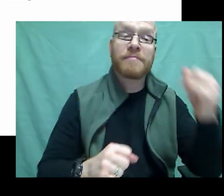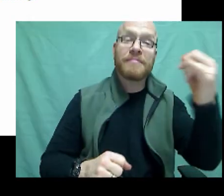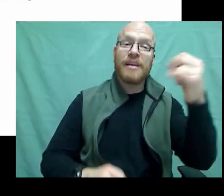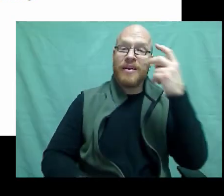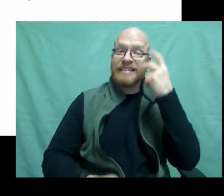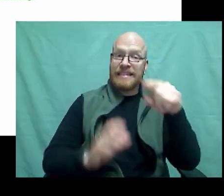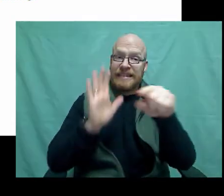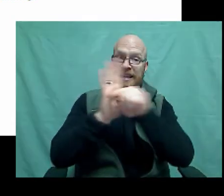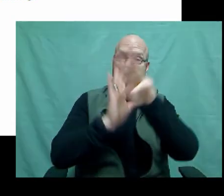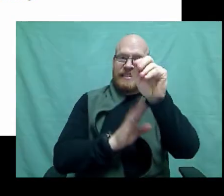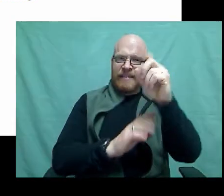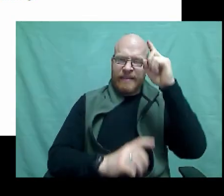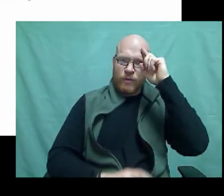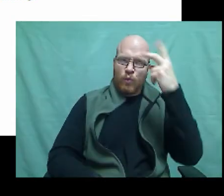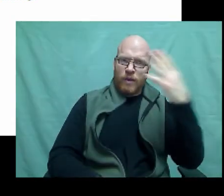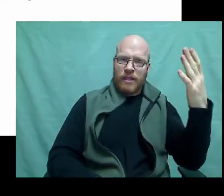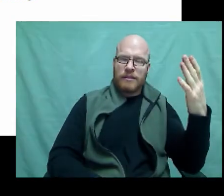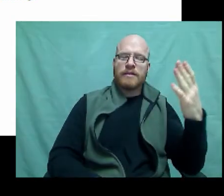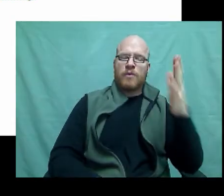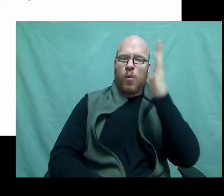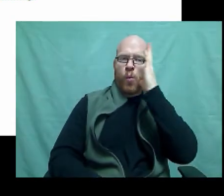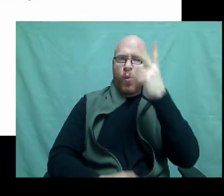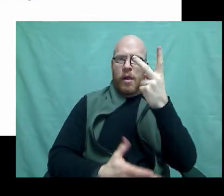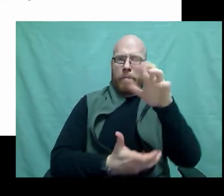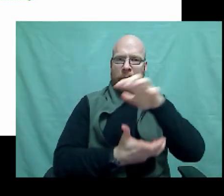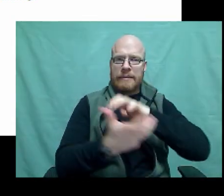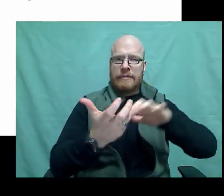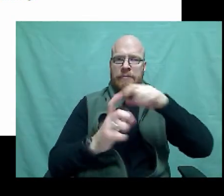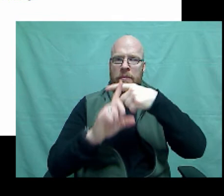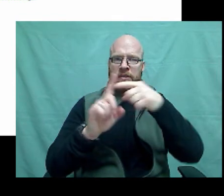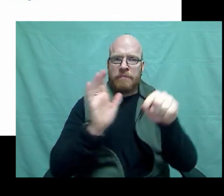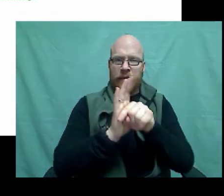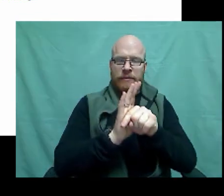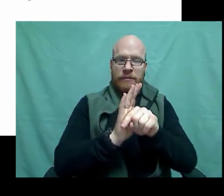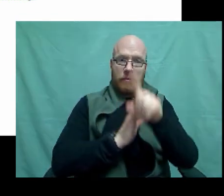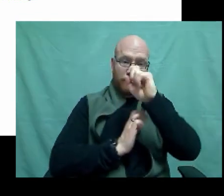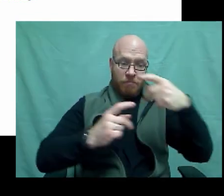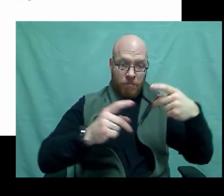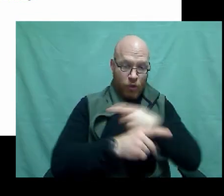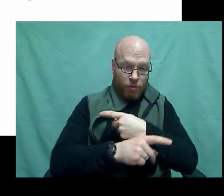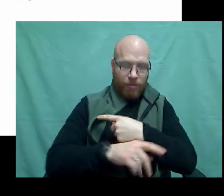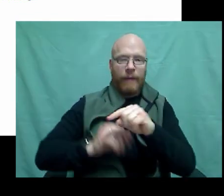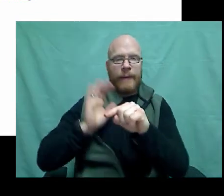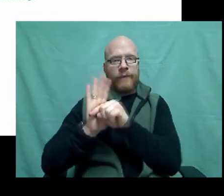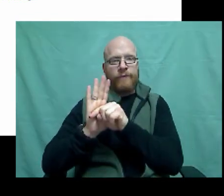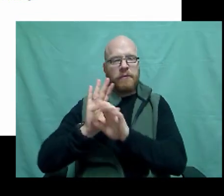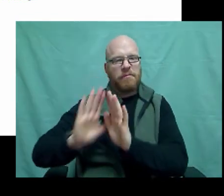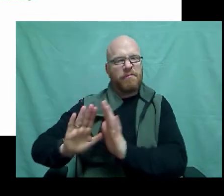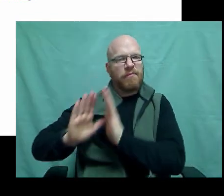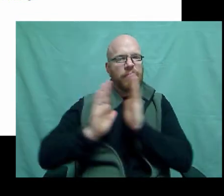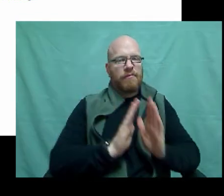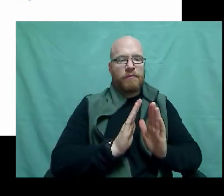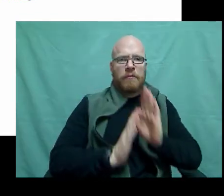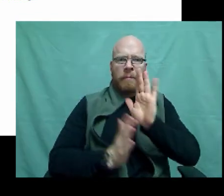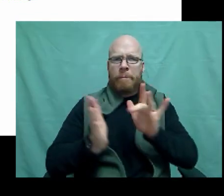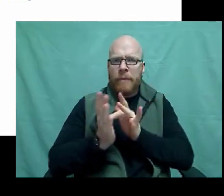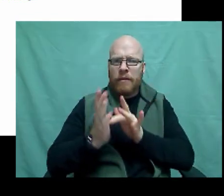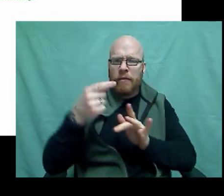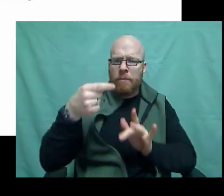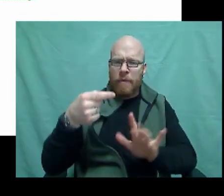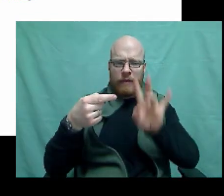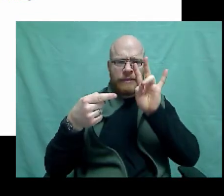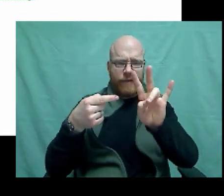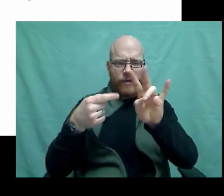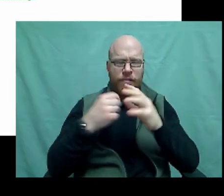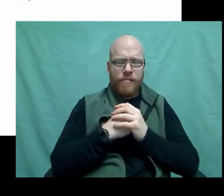Okay, now I see negative 60. I think of two things. Like I said earlier, it's going to be a mix of signs, positive and negative, and then the middle term